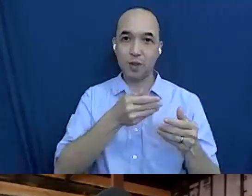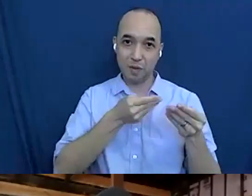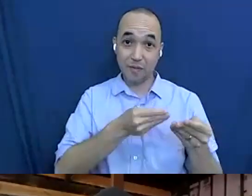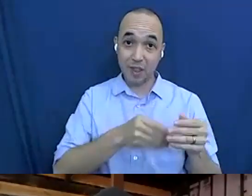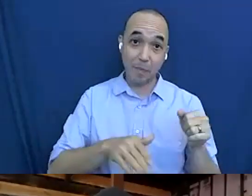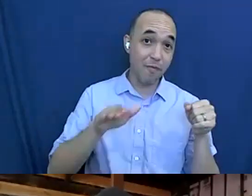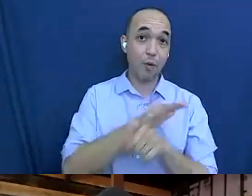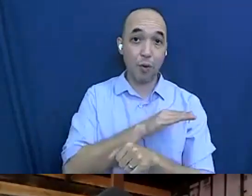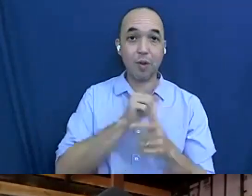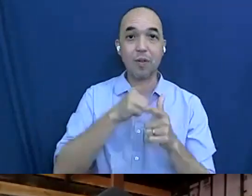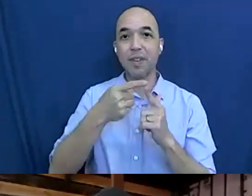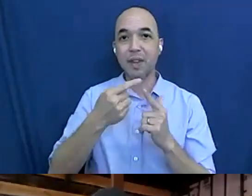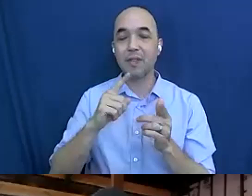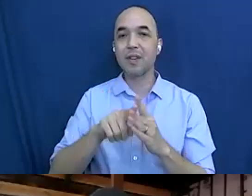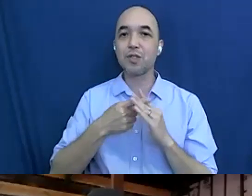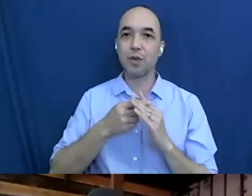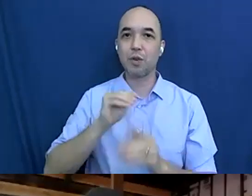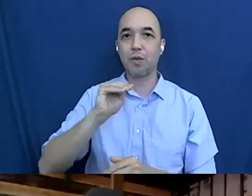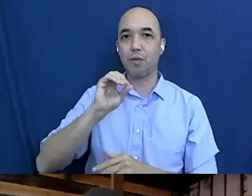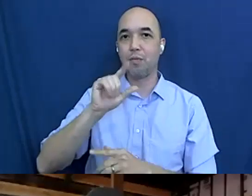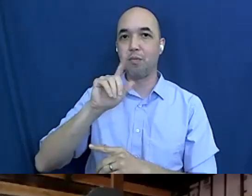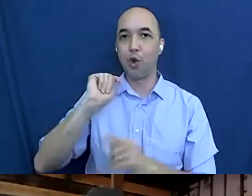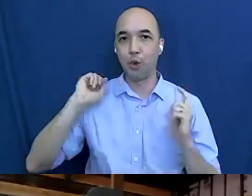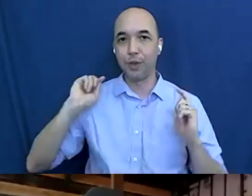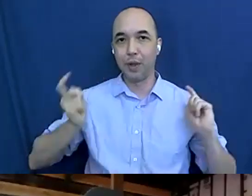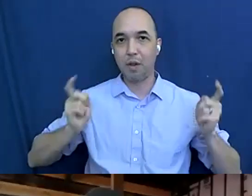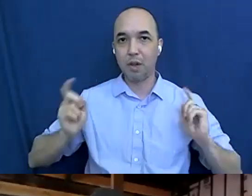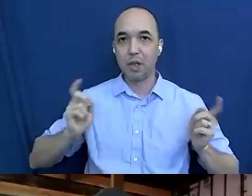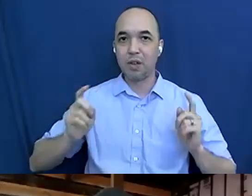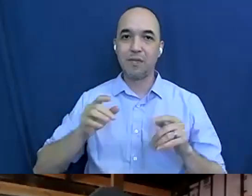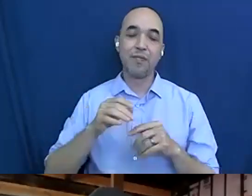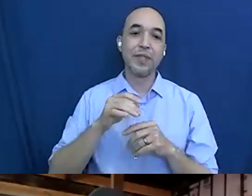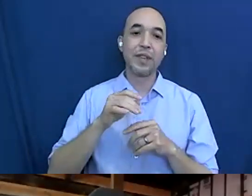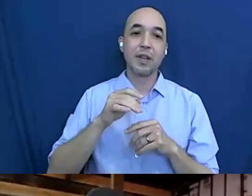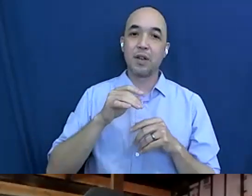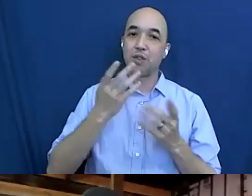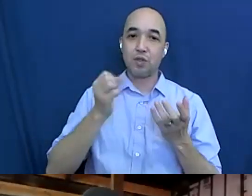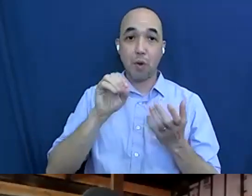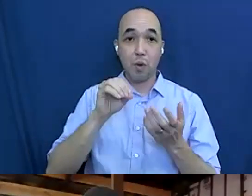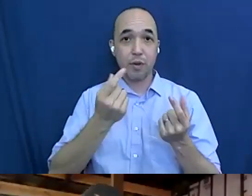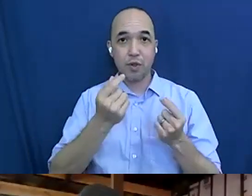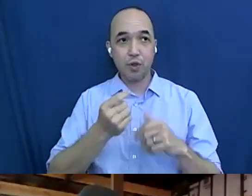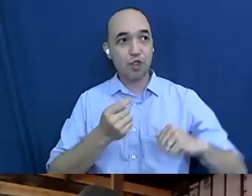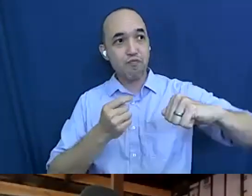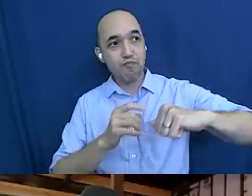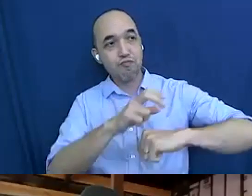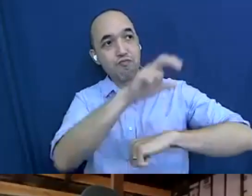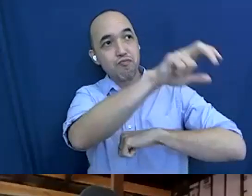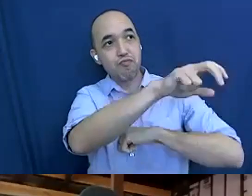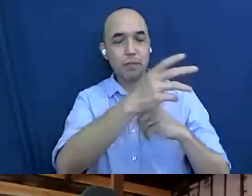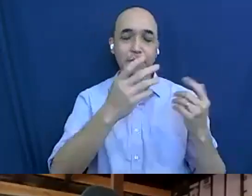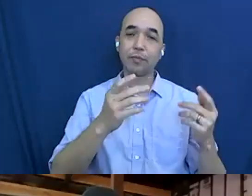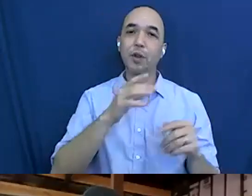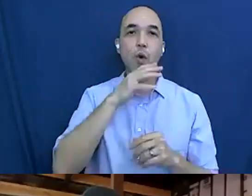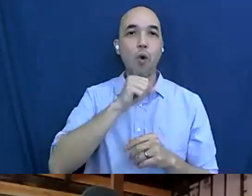molting part of their season. So you'll put your birds up and you'll just feed them, so they can molt all the old feathers out and